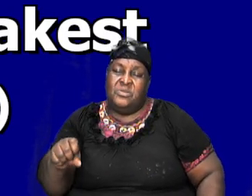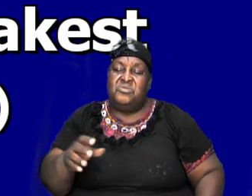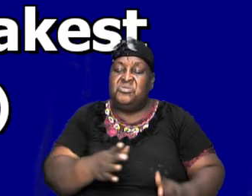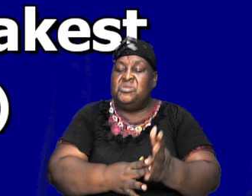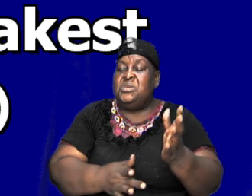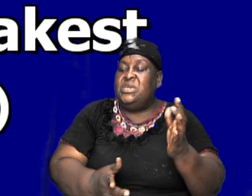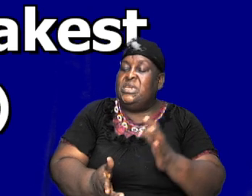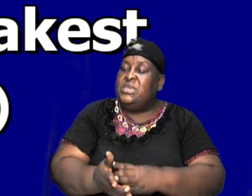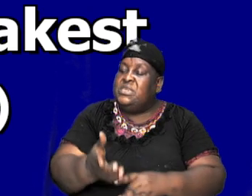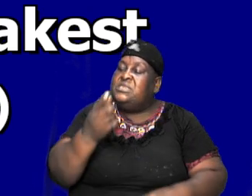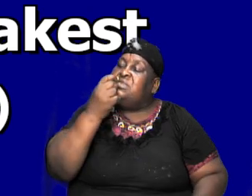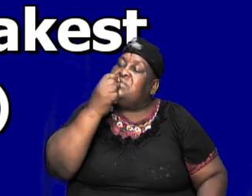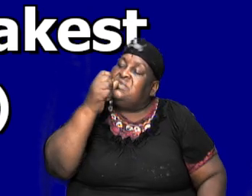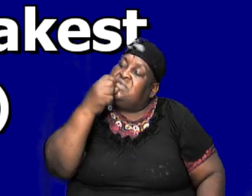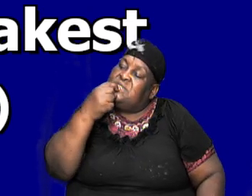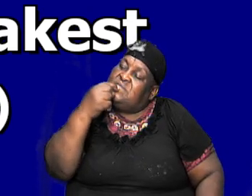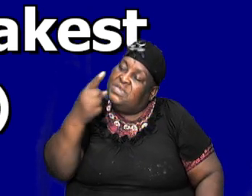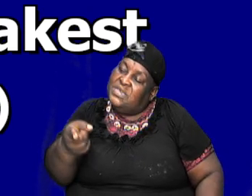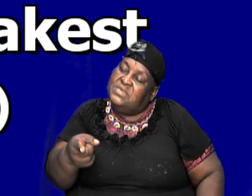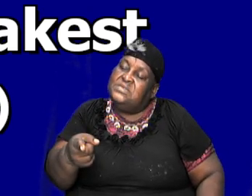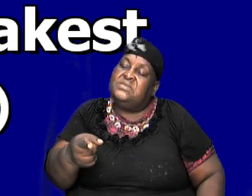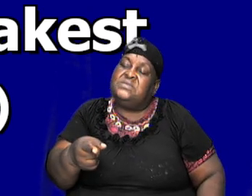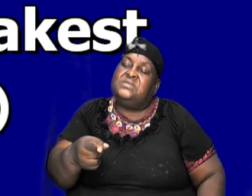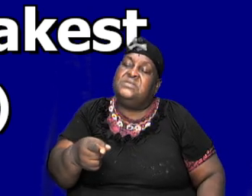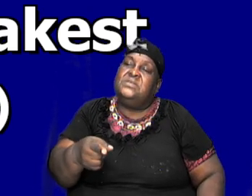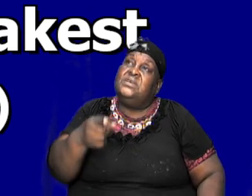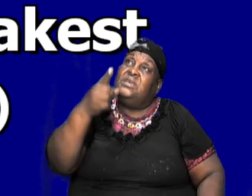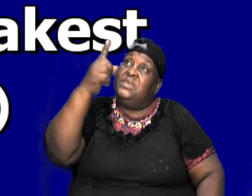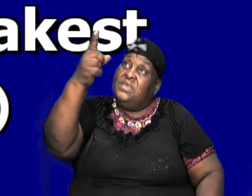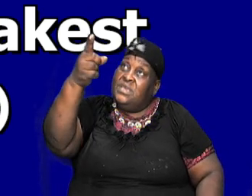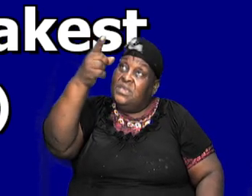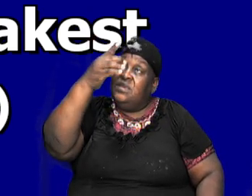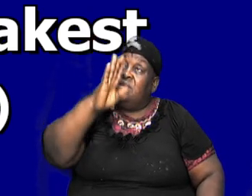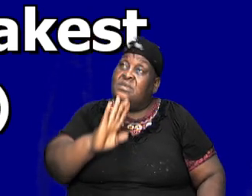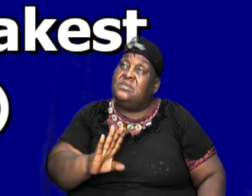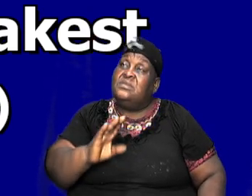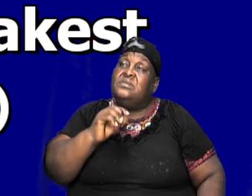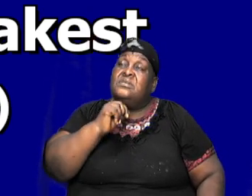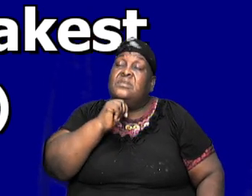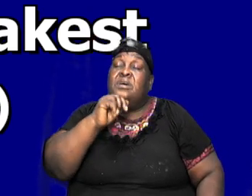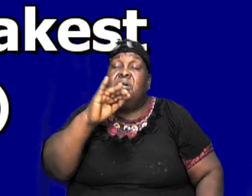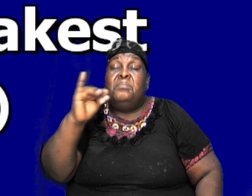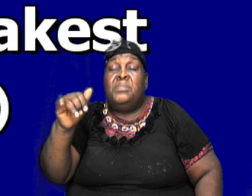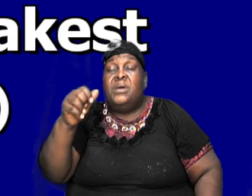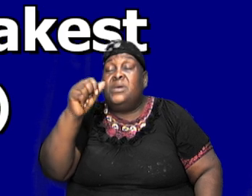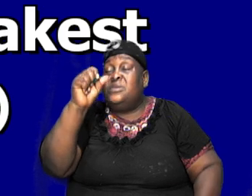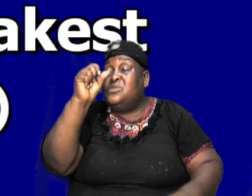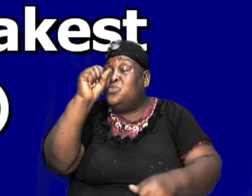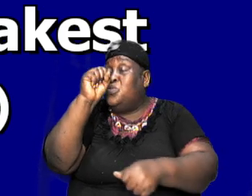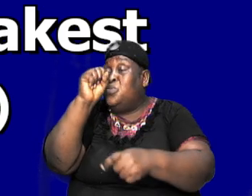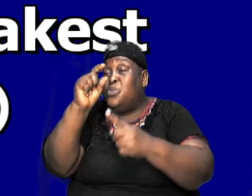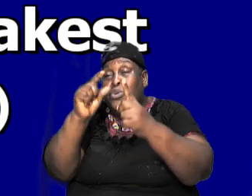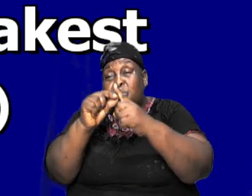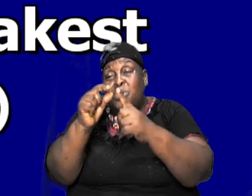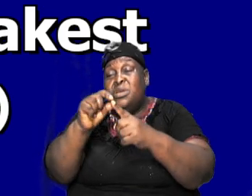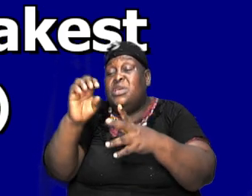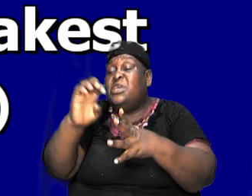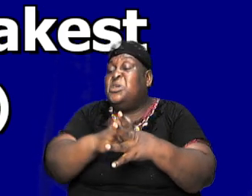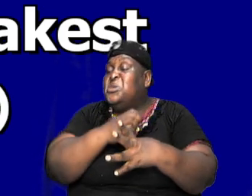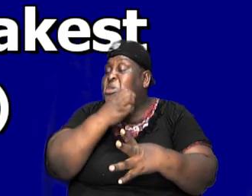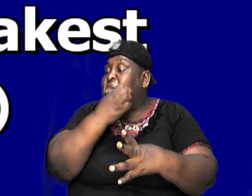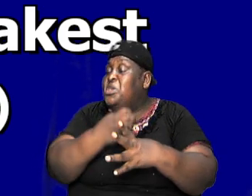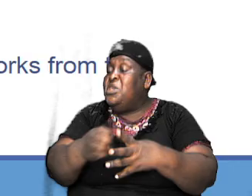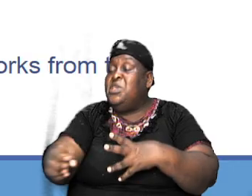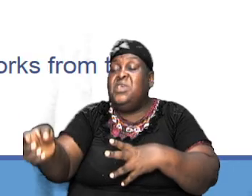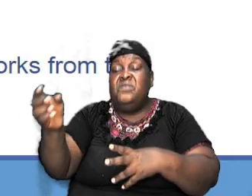Jesus declared that he was God, not just by his words, but even so by